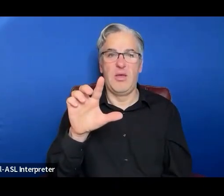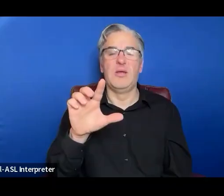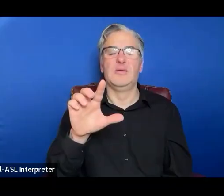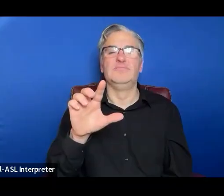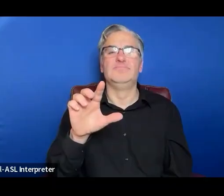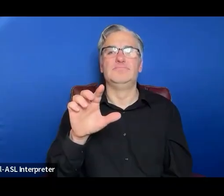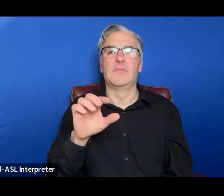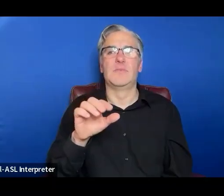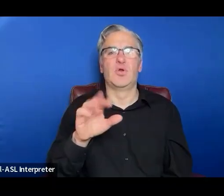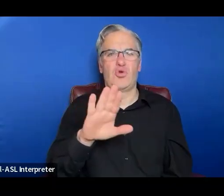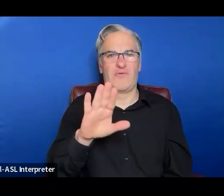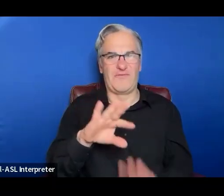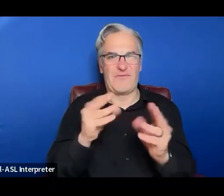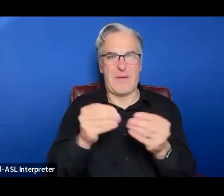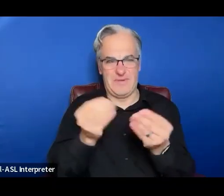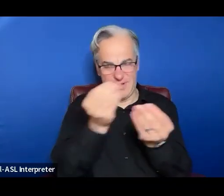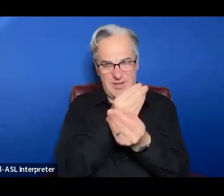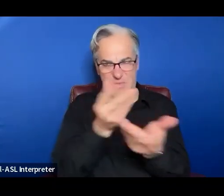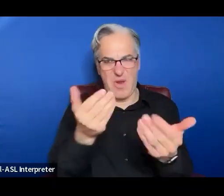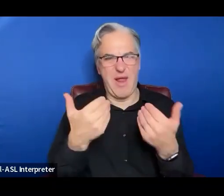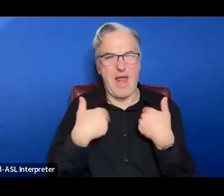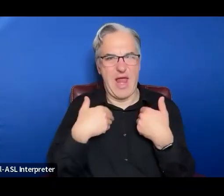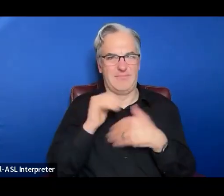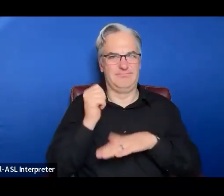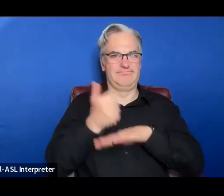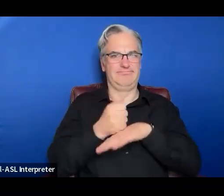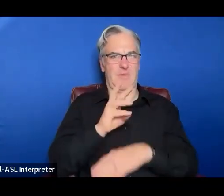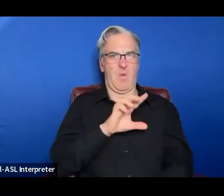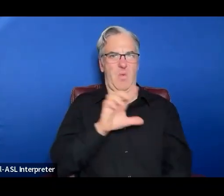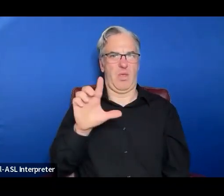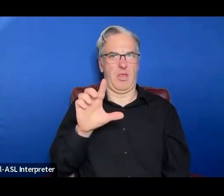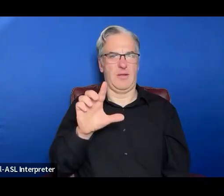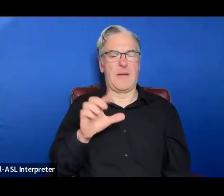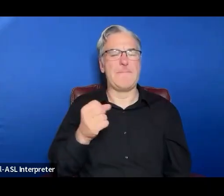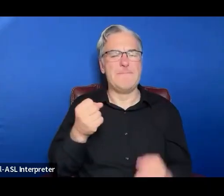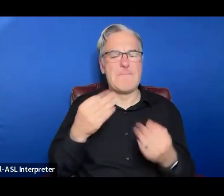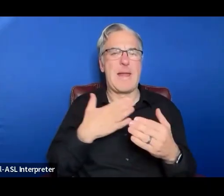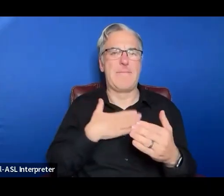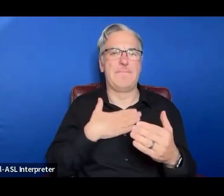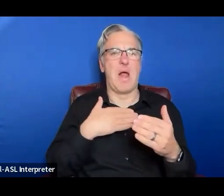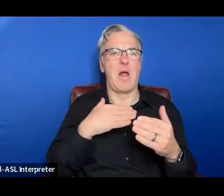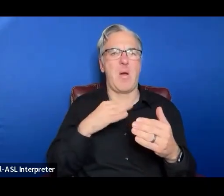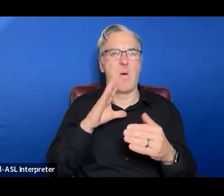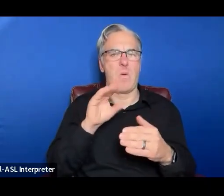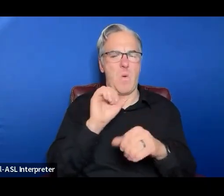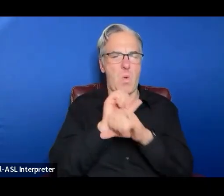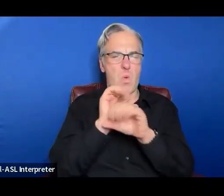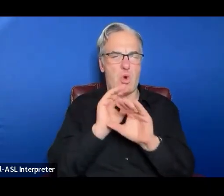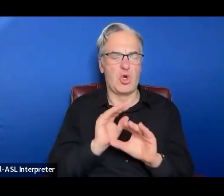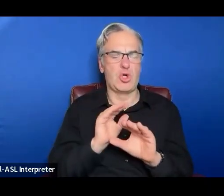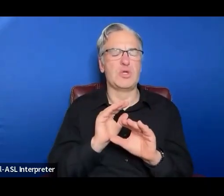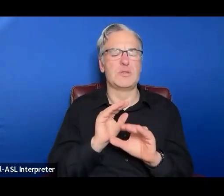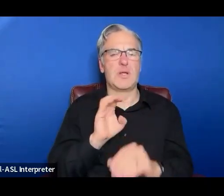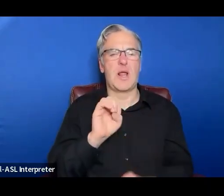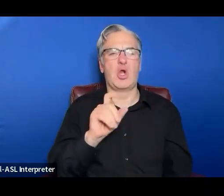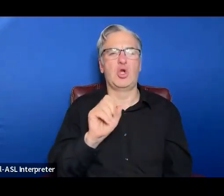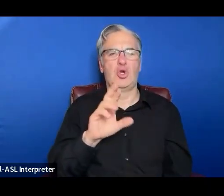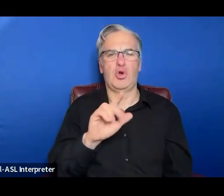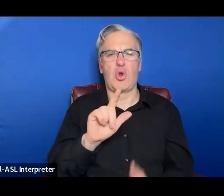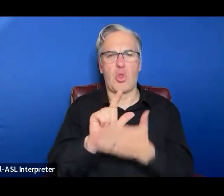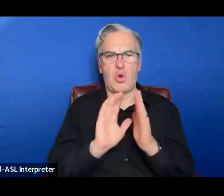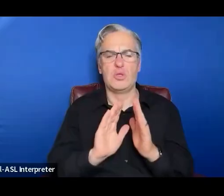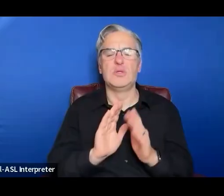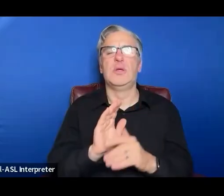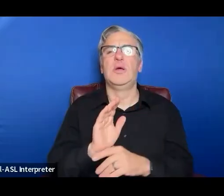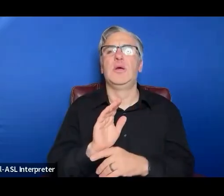to tell your family that you have a will. I see a lot of my colleagues on our elder law listserv for